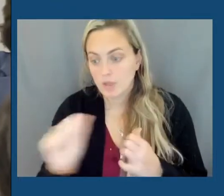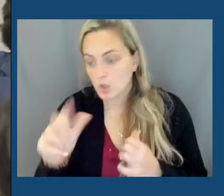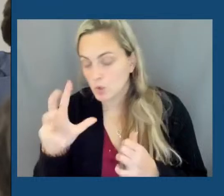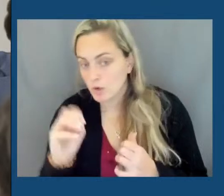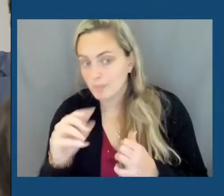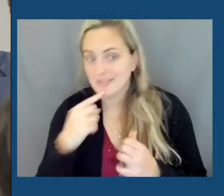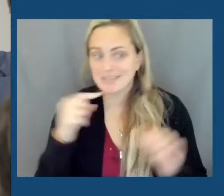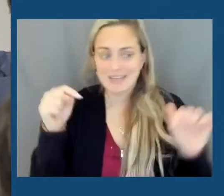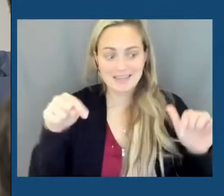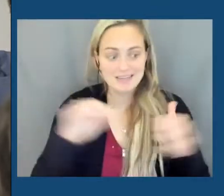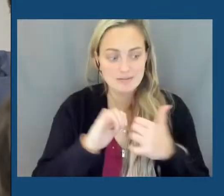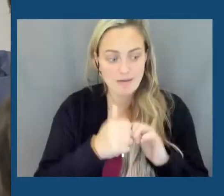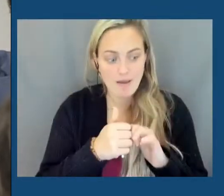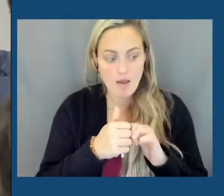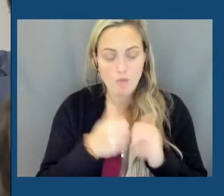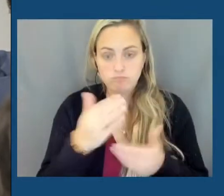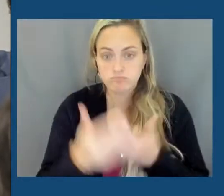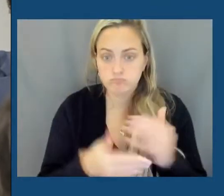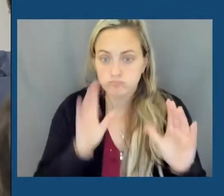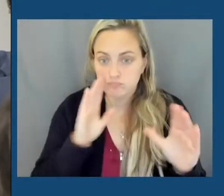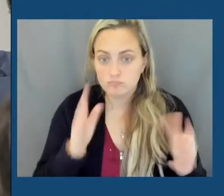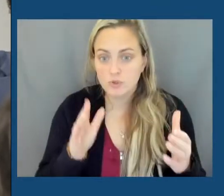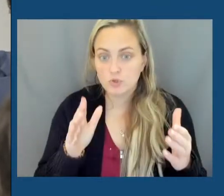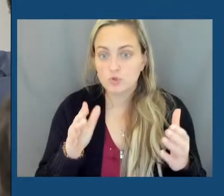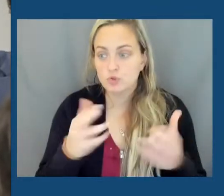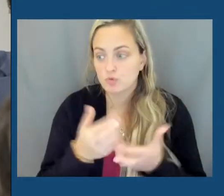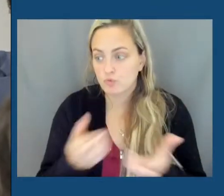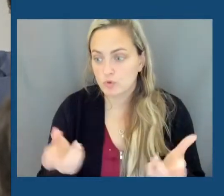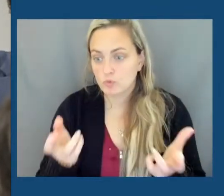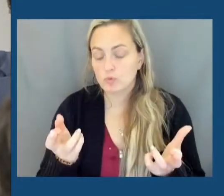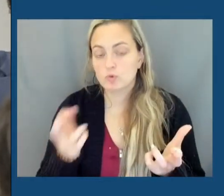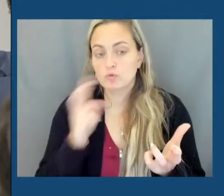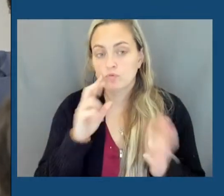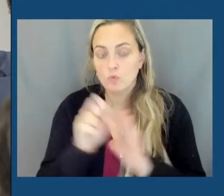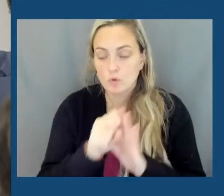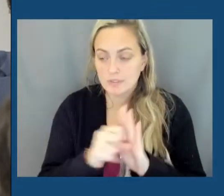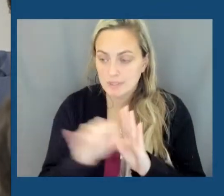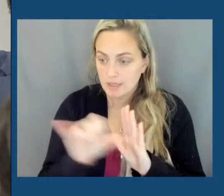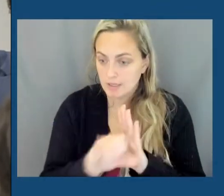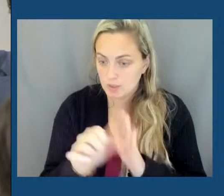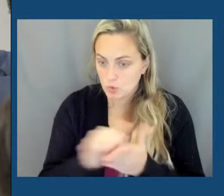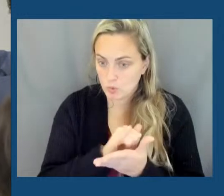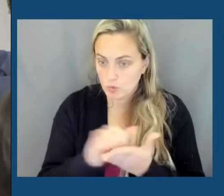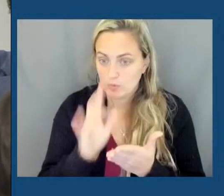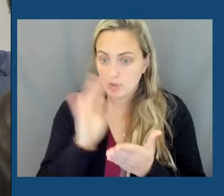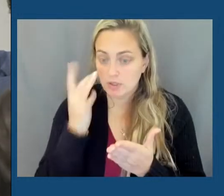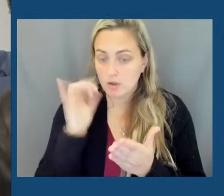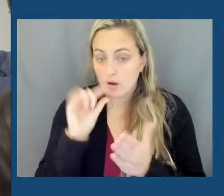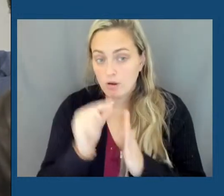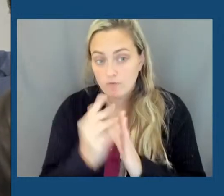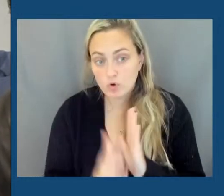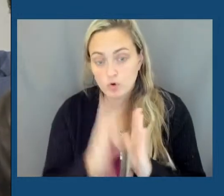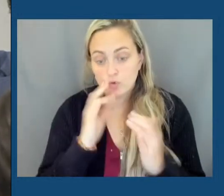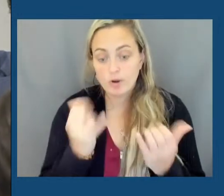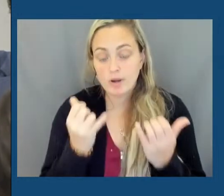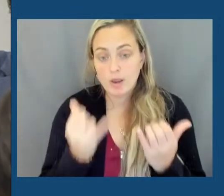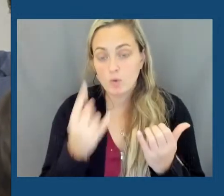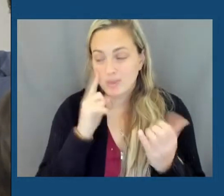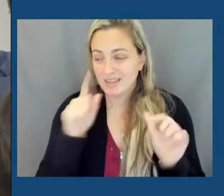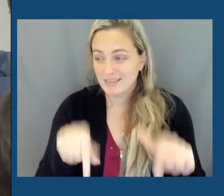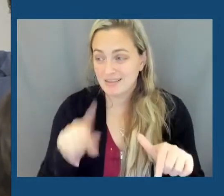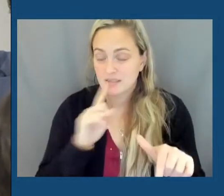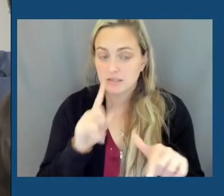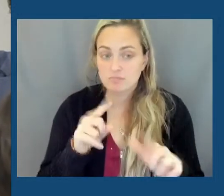this is how you get the attention and the resources of a state like New York, because the governor in New York right now thinks this is what